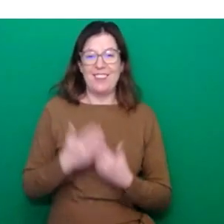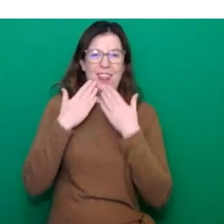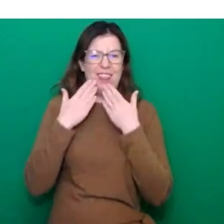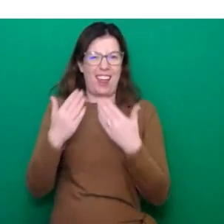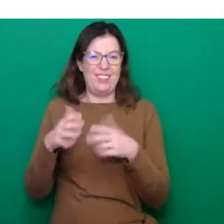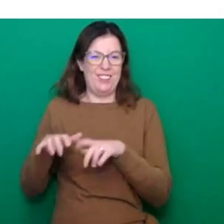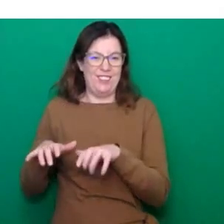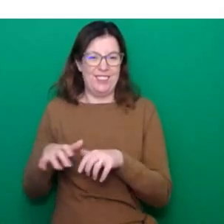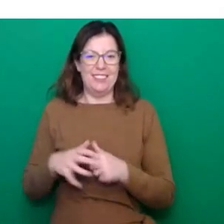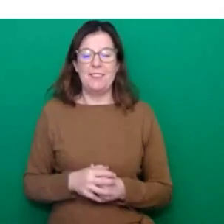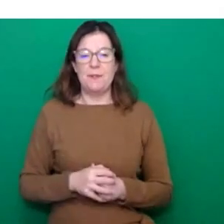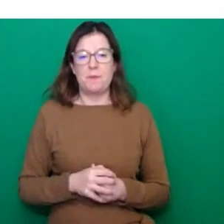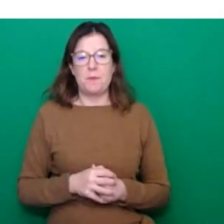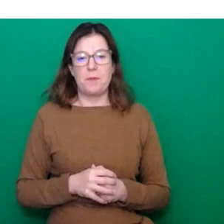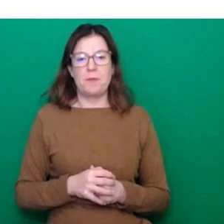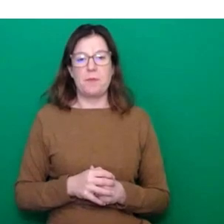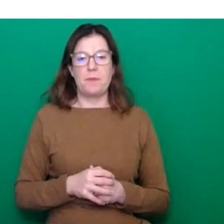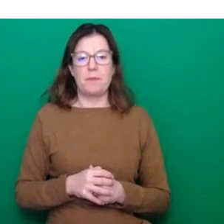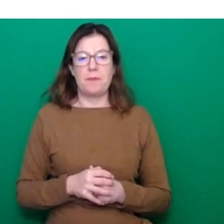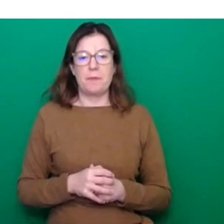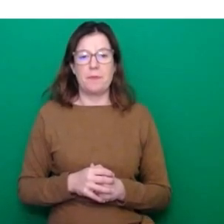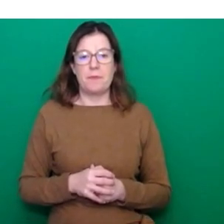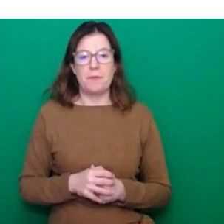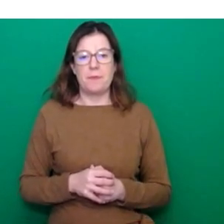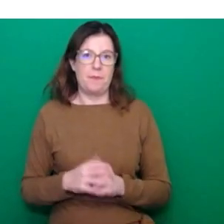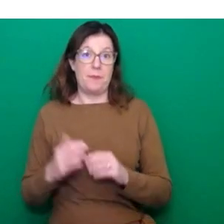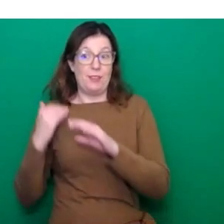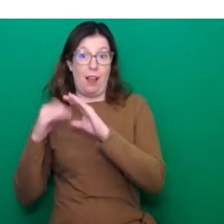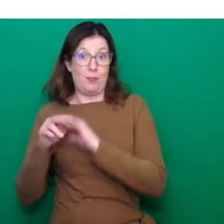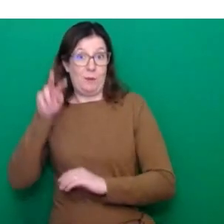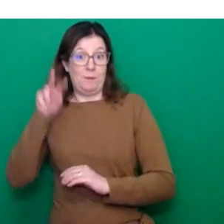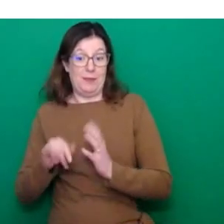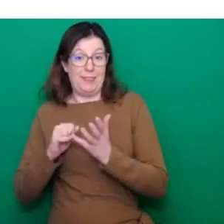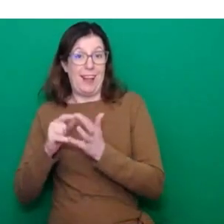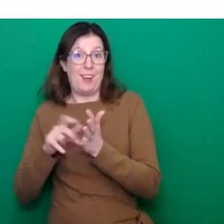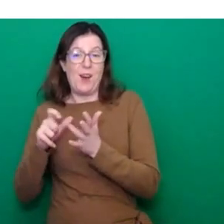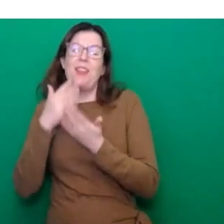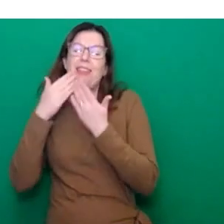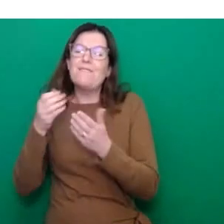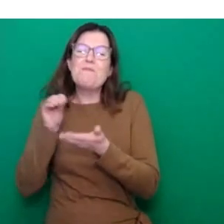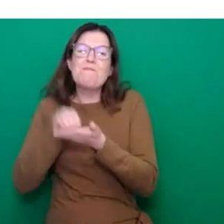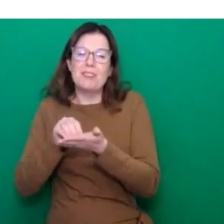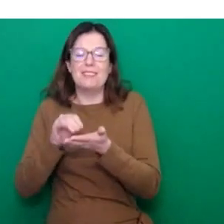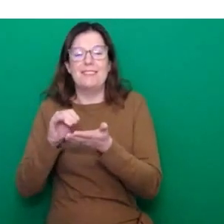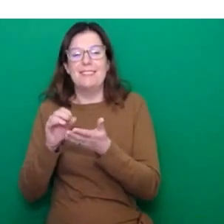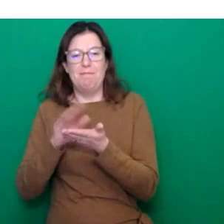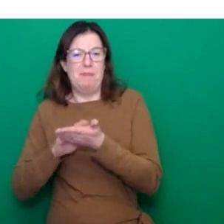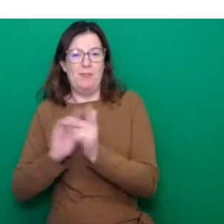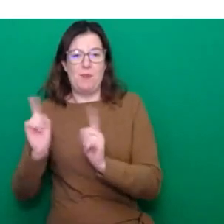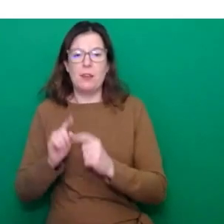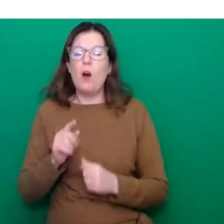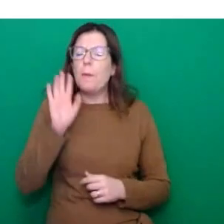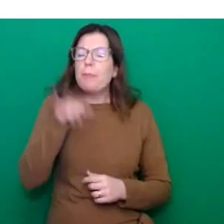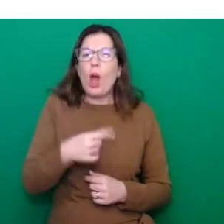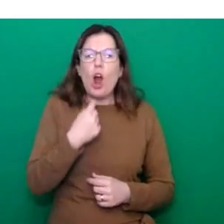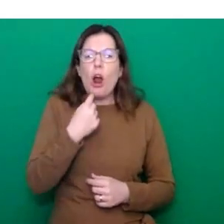the acronym filter, so that's there defined in Slido, which is helpful. There was somebody who asked, and I can't quite find the comment now, but